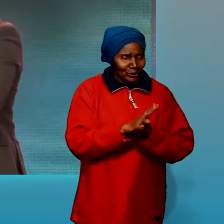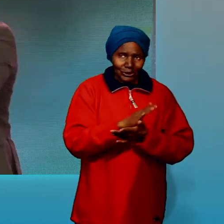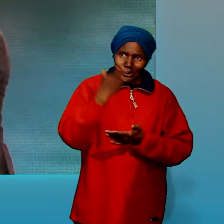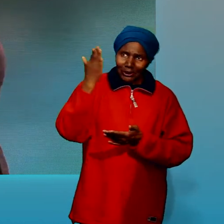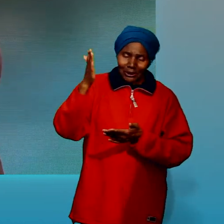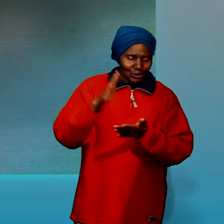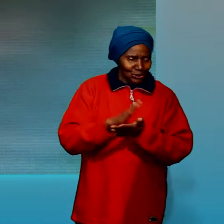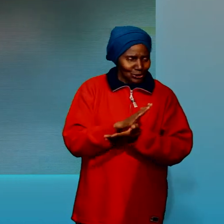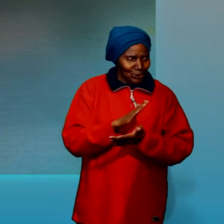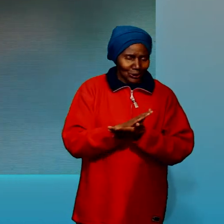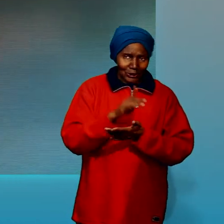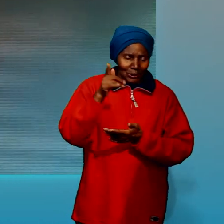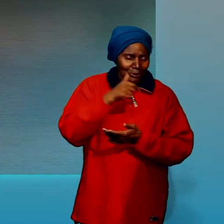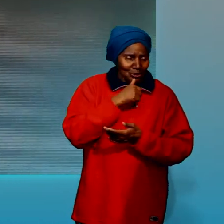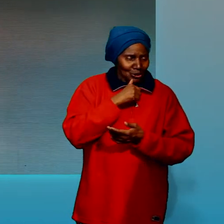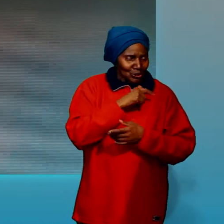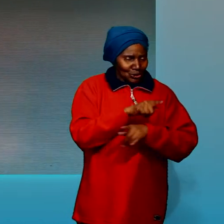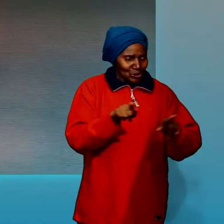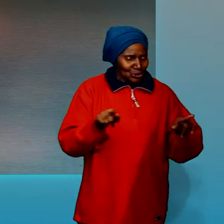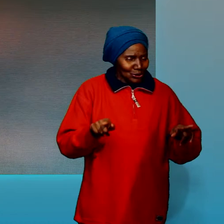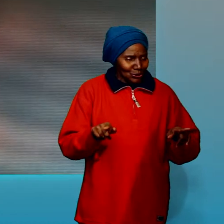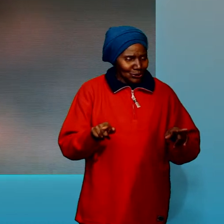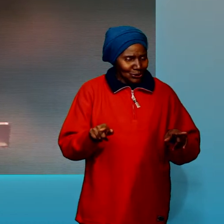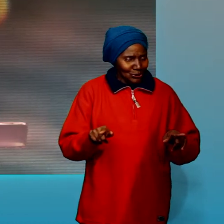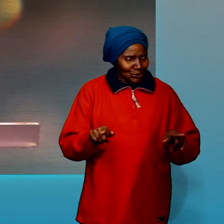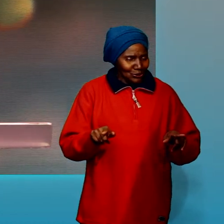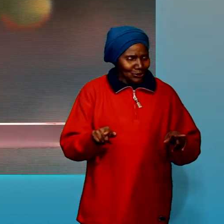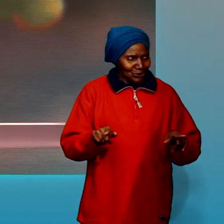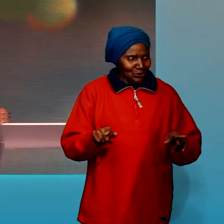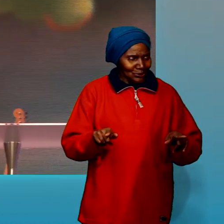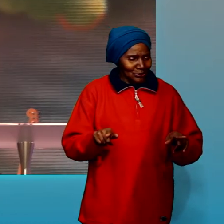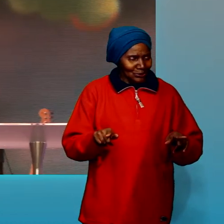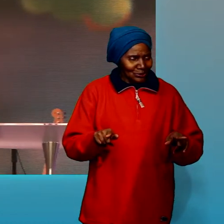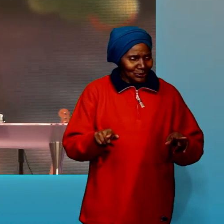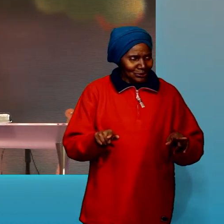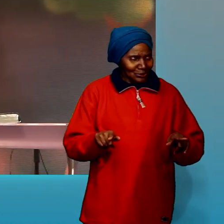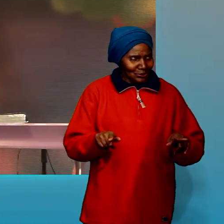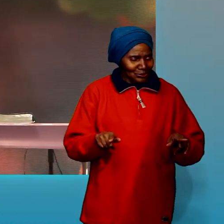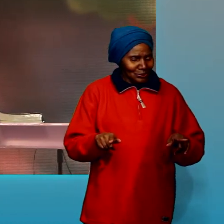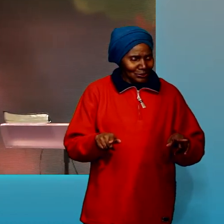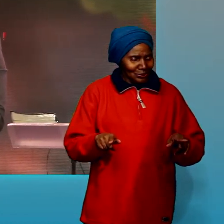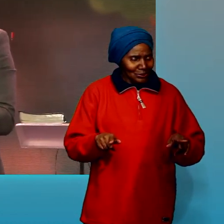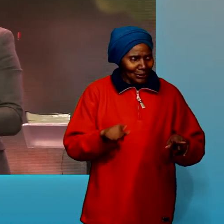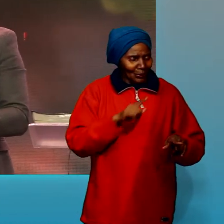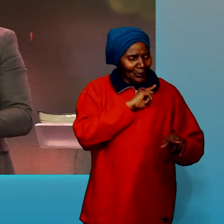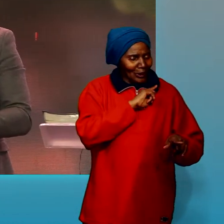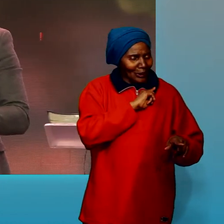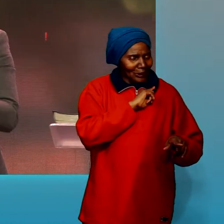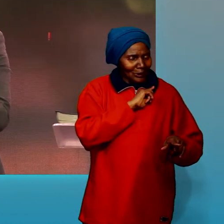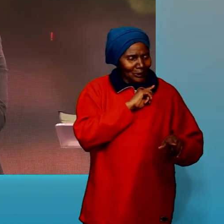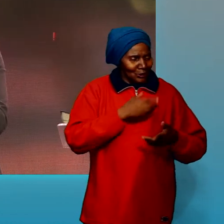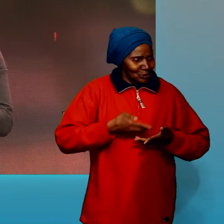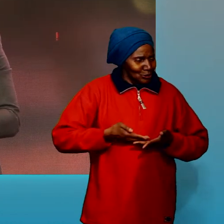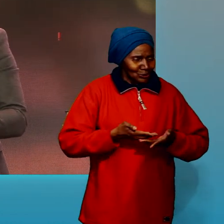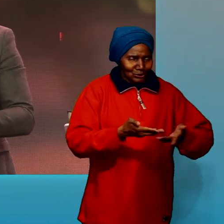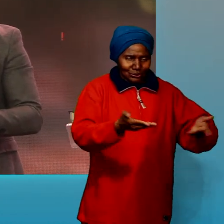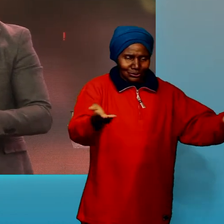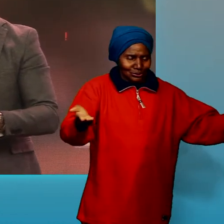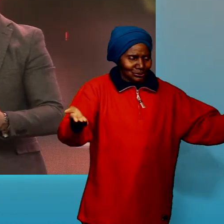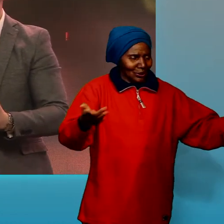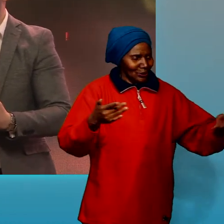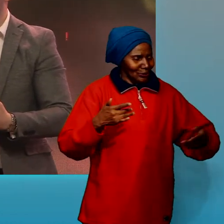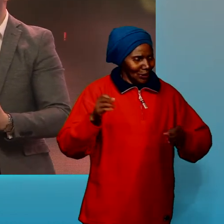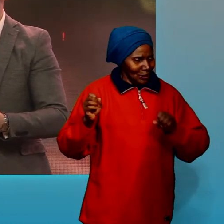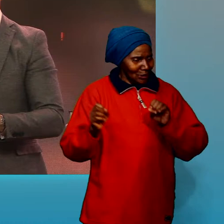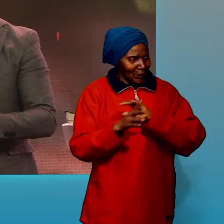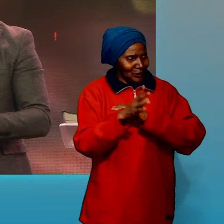being used by Him in that moment to bring the light and the truth of Jesus